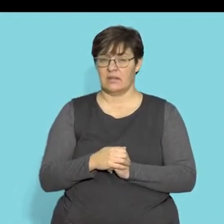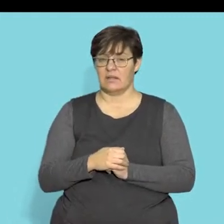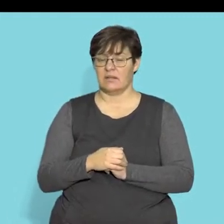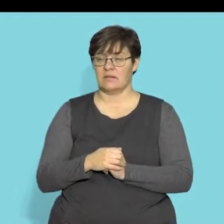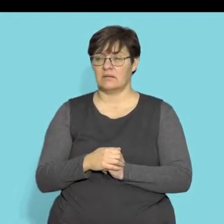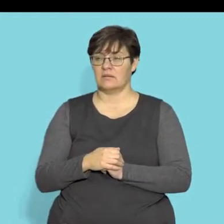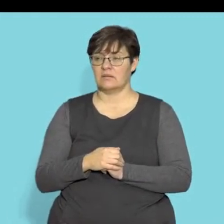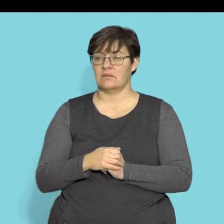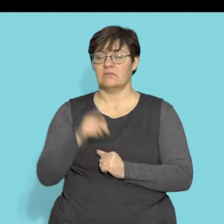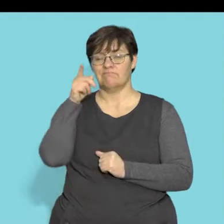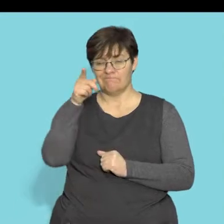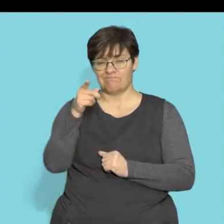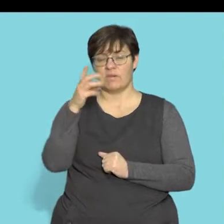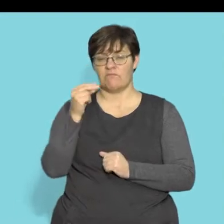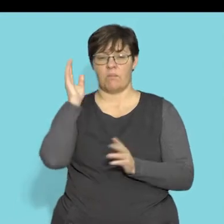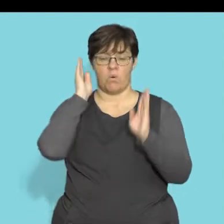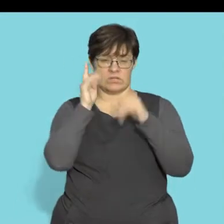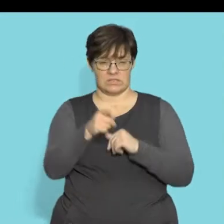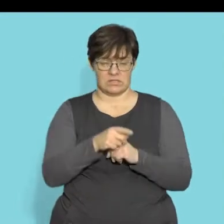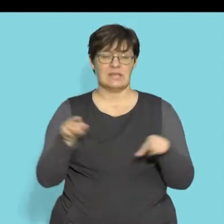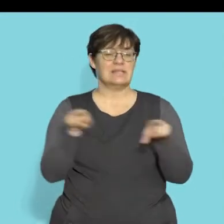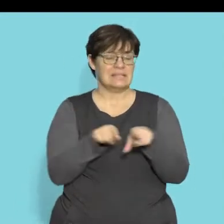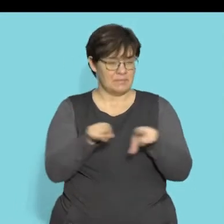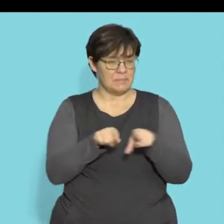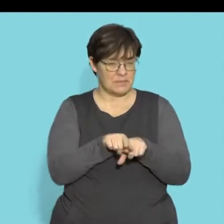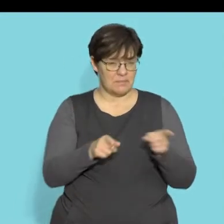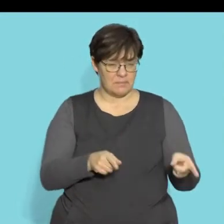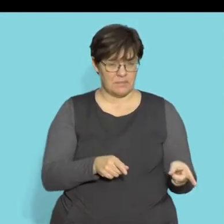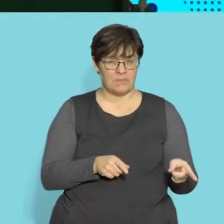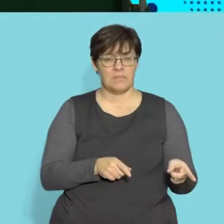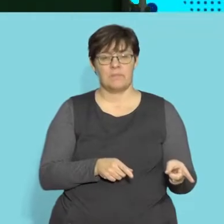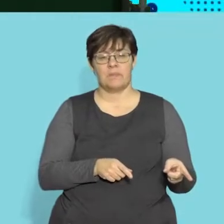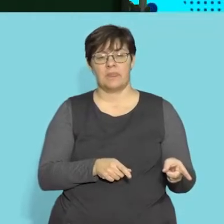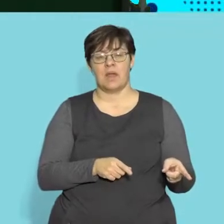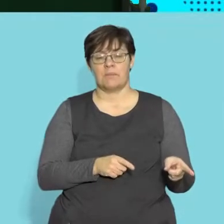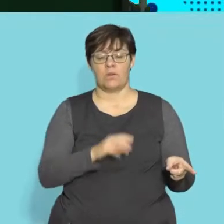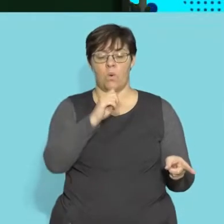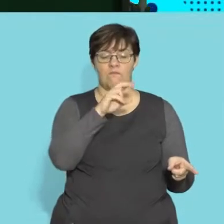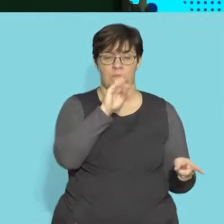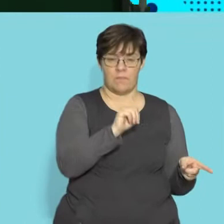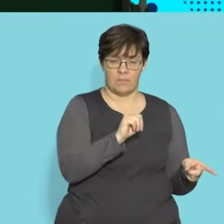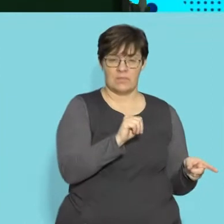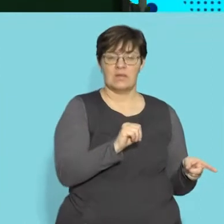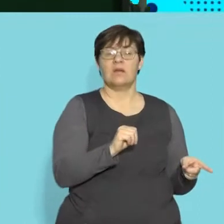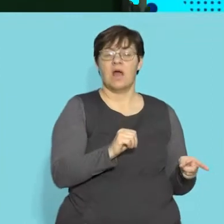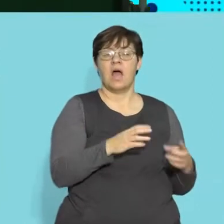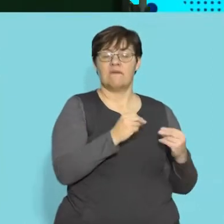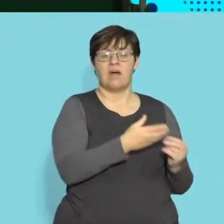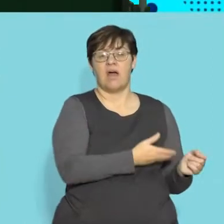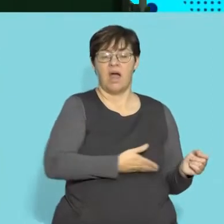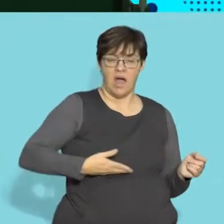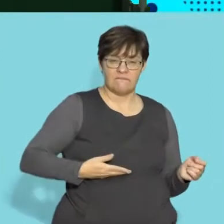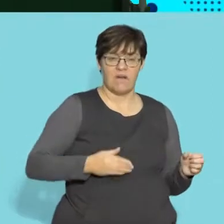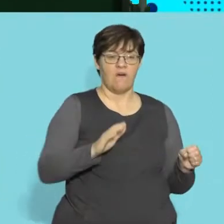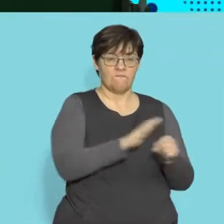Ovum B, again, is from a horse, same species, but again, an ovum is a cell that has half